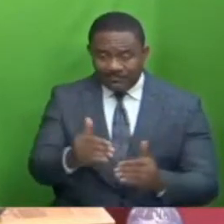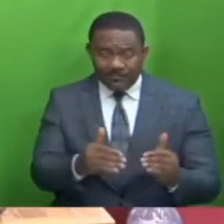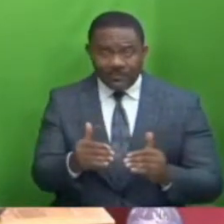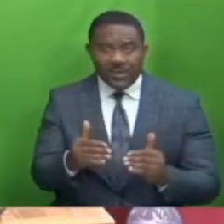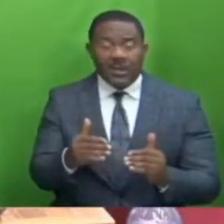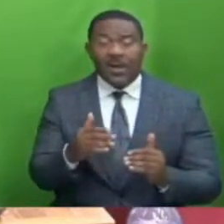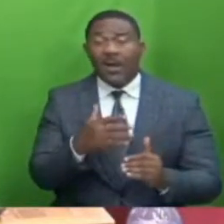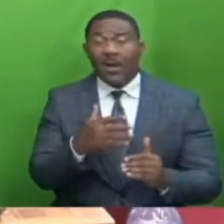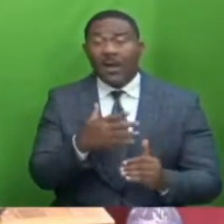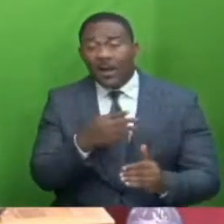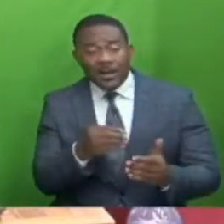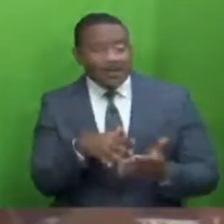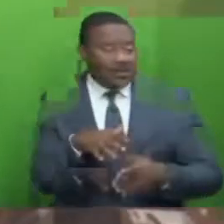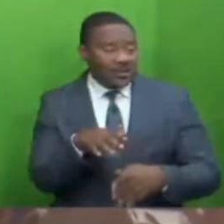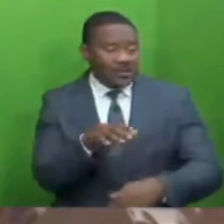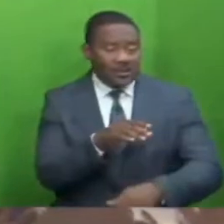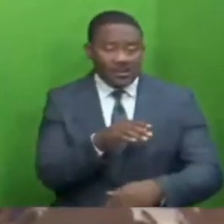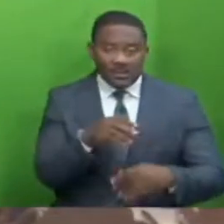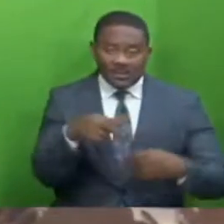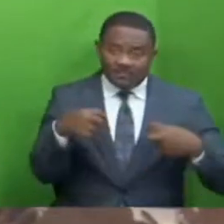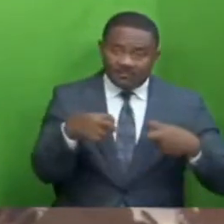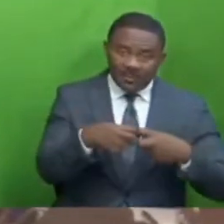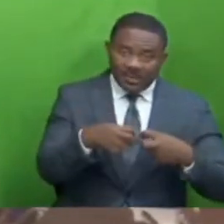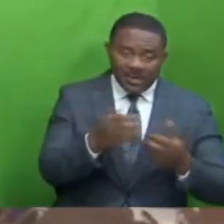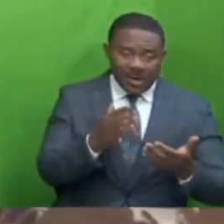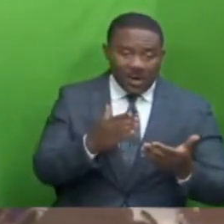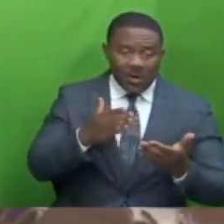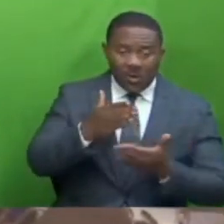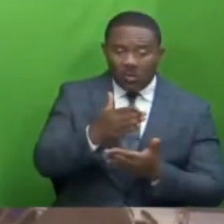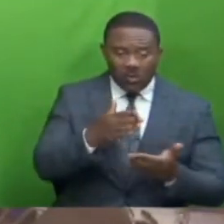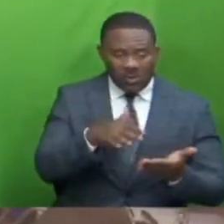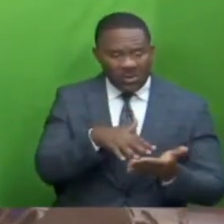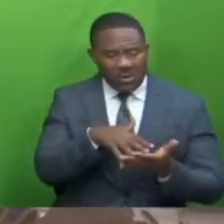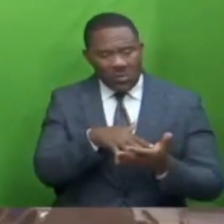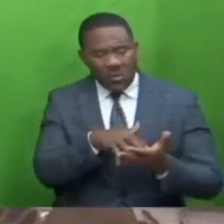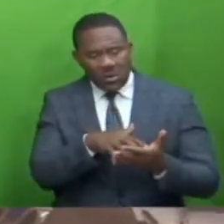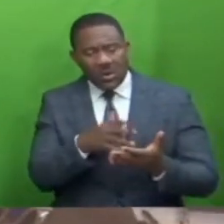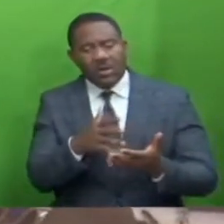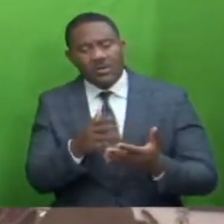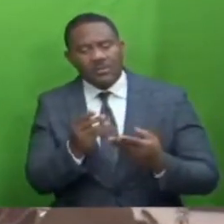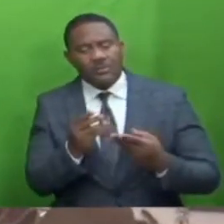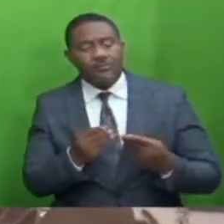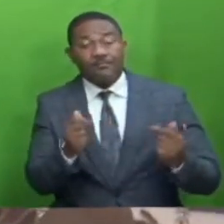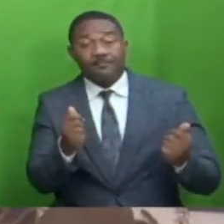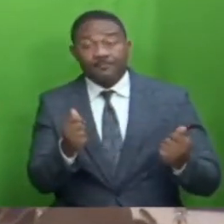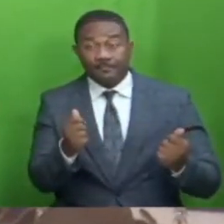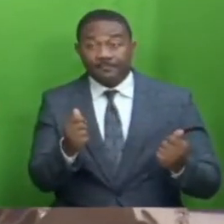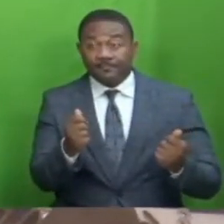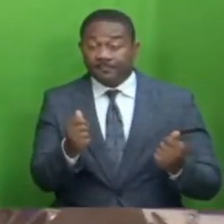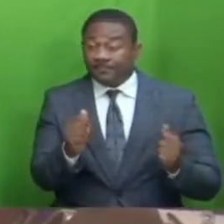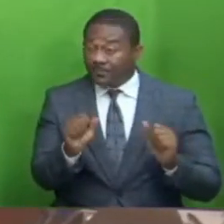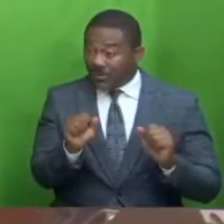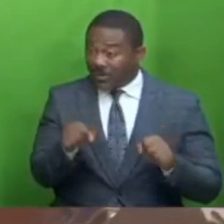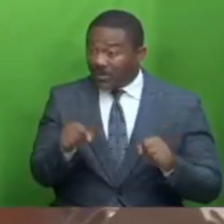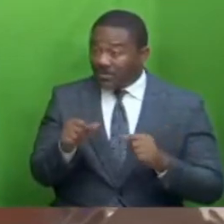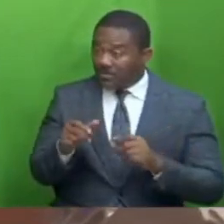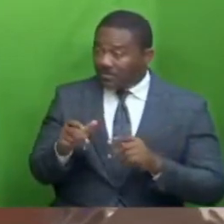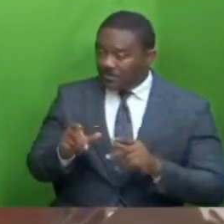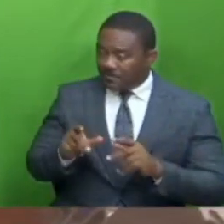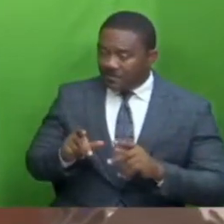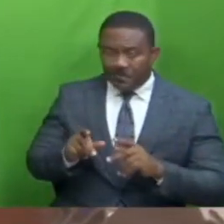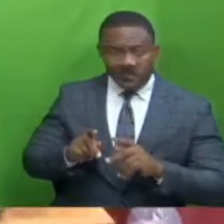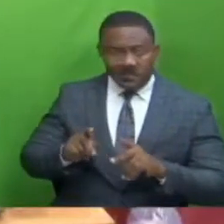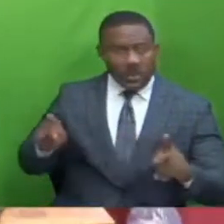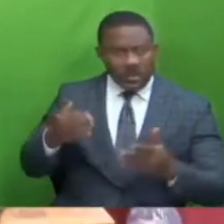weaknesses in the energy and cocoa sectors. Both are critical to bring public finances back on